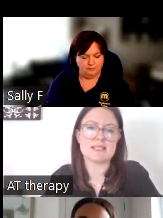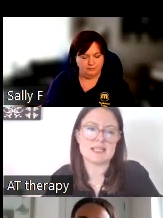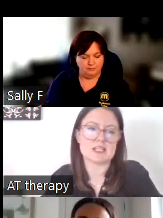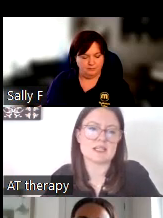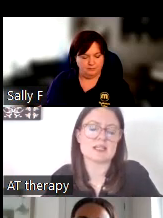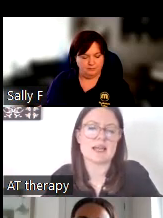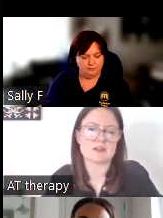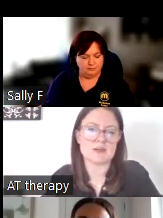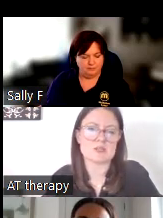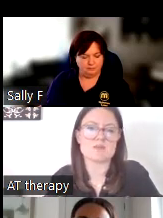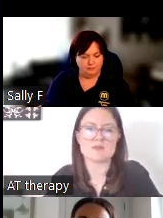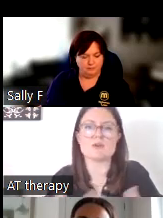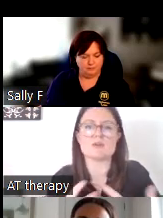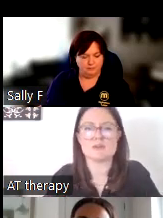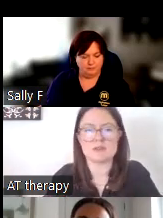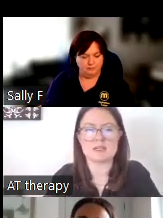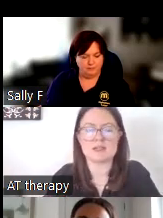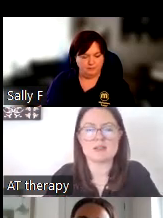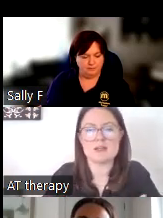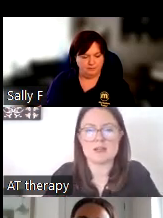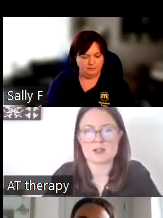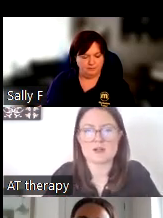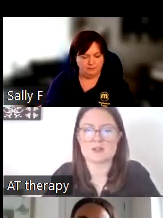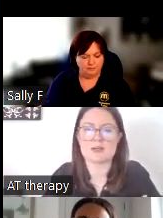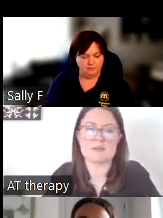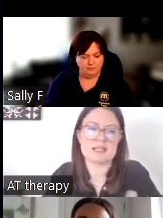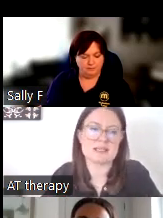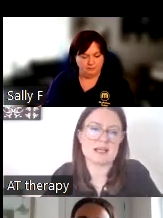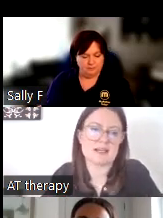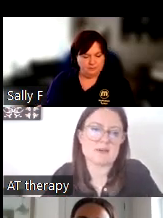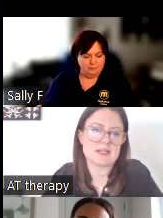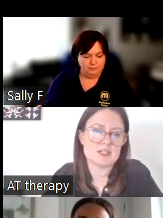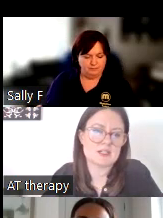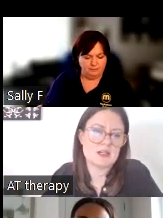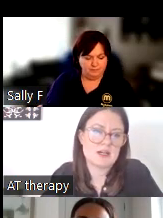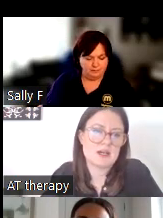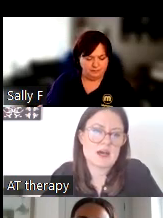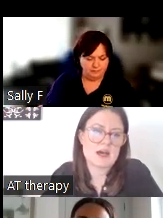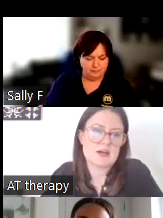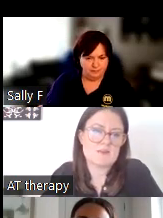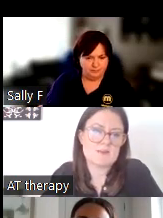It's teaching the language before something occurs where they might need that language.